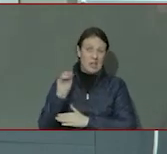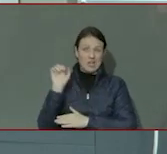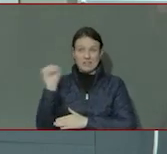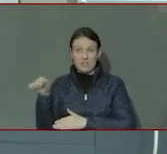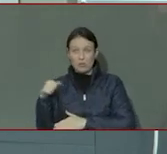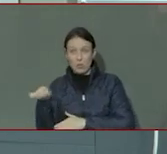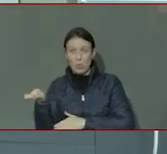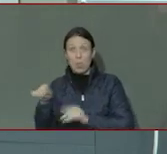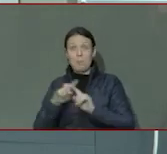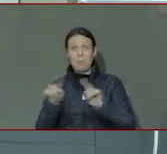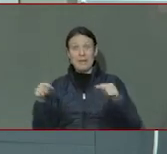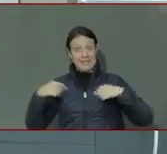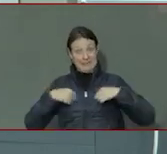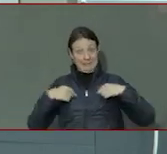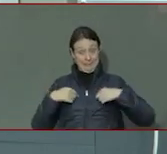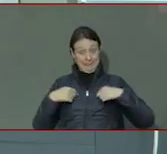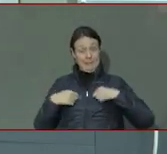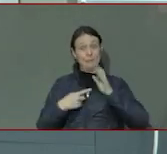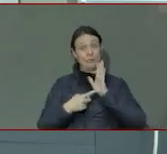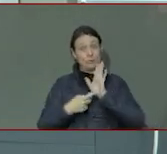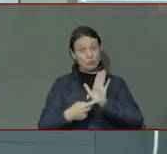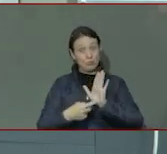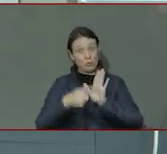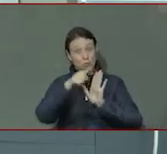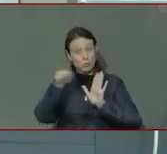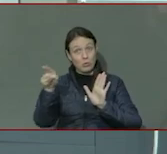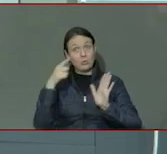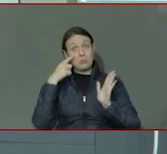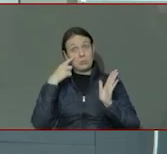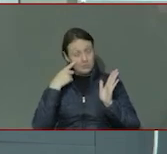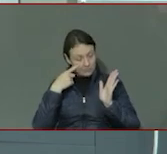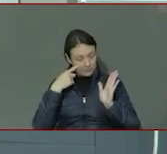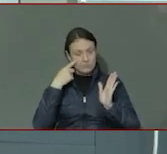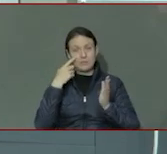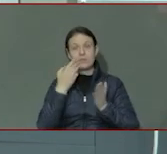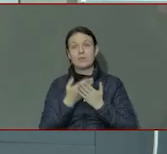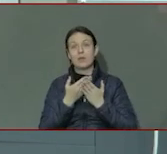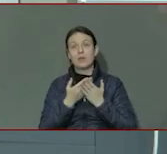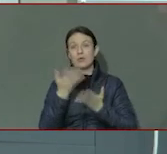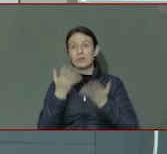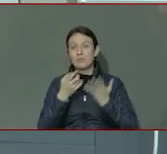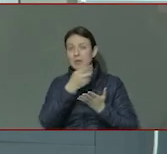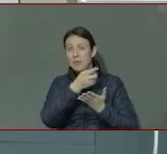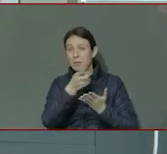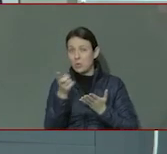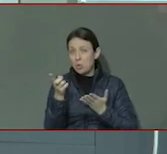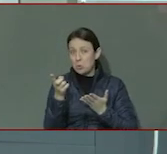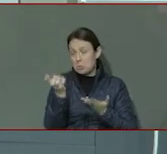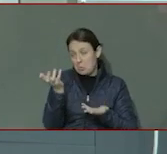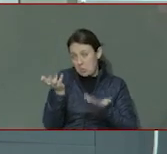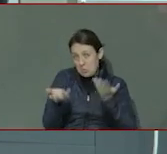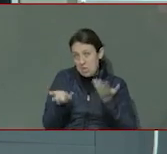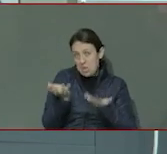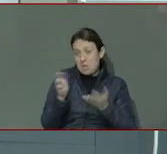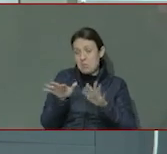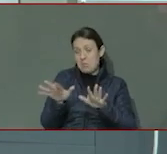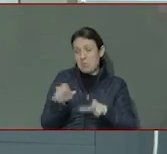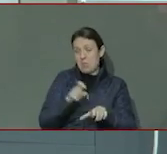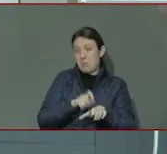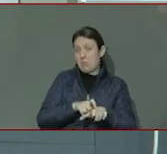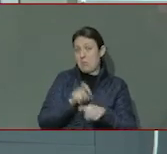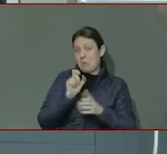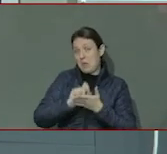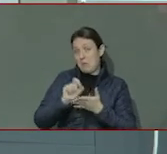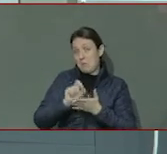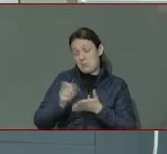going to show you the hydrolysis reaction anyway, because you might be required to write down the hydrolysis reaction